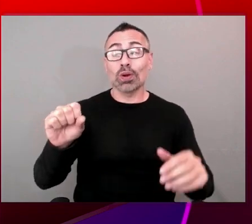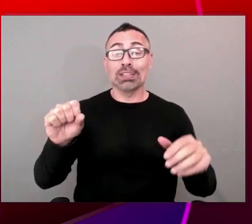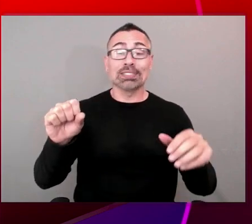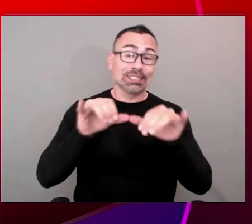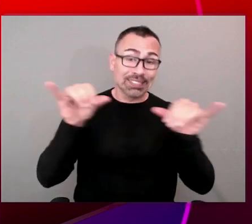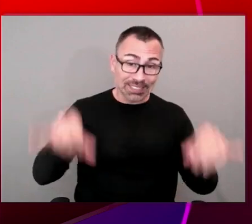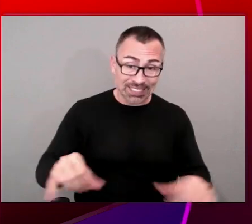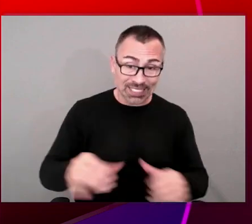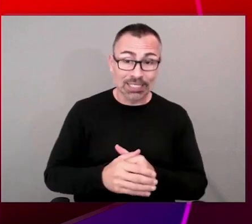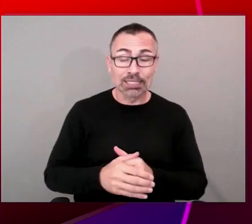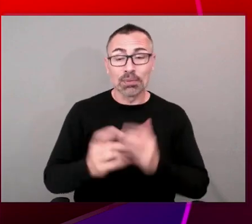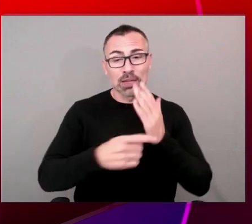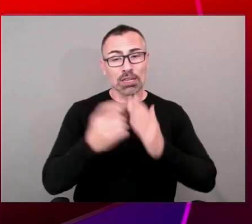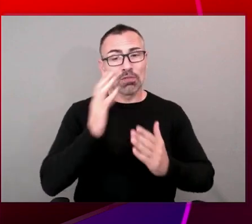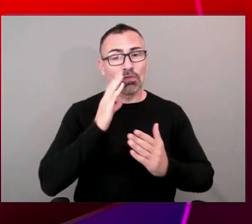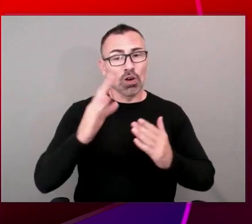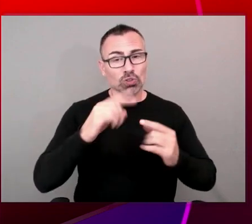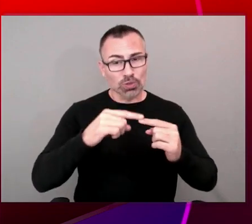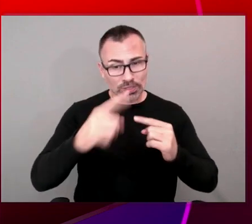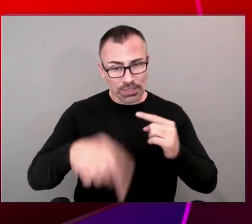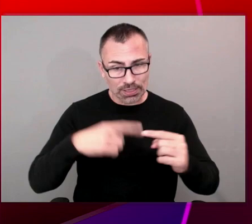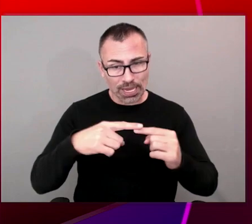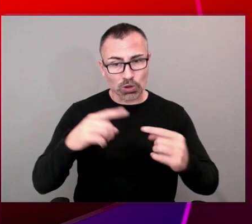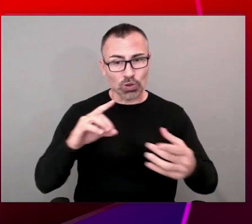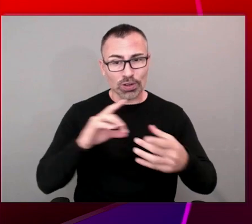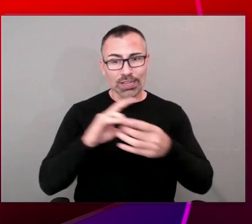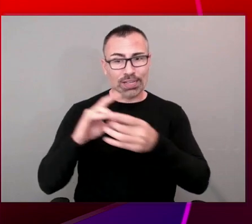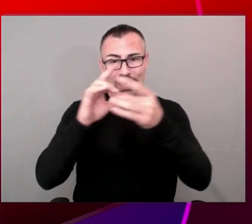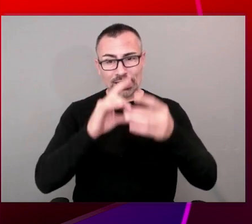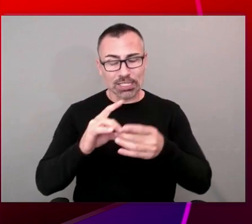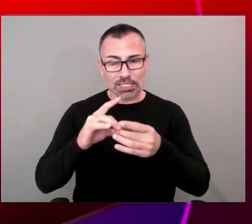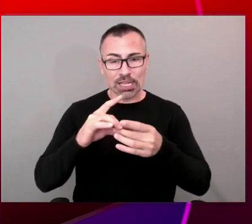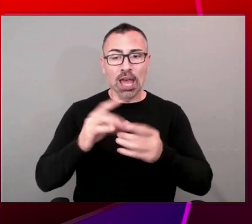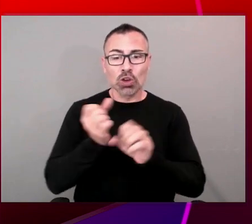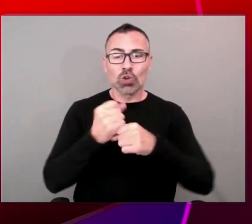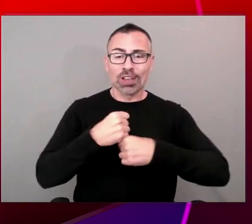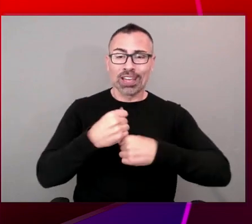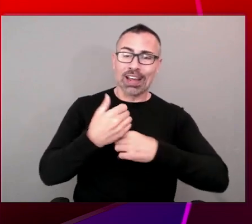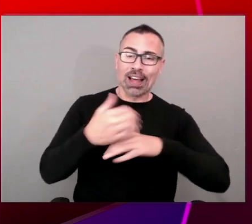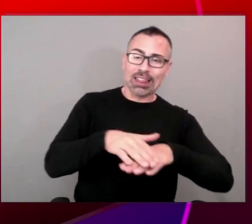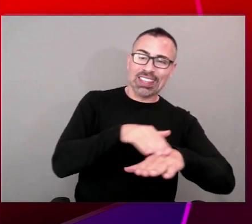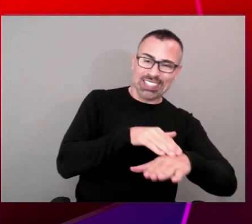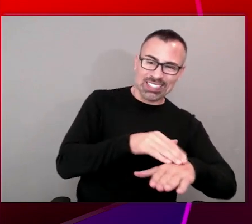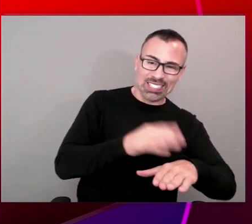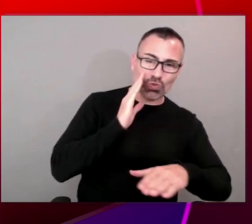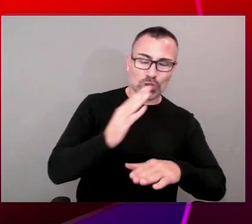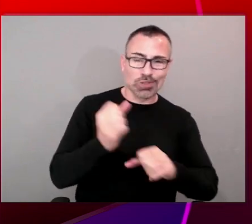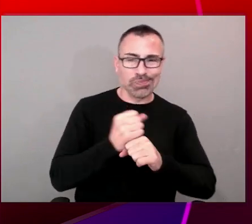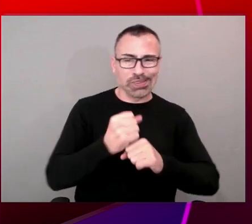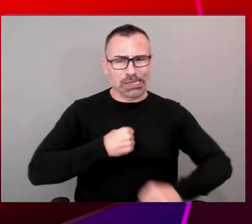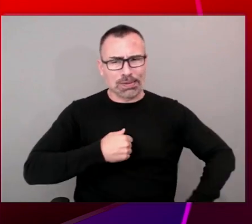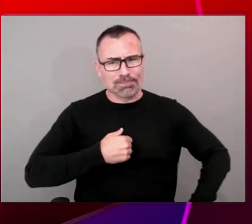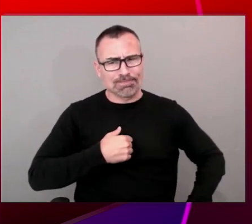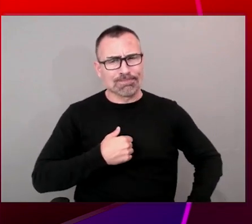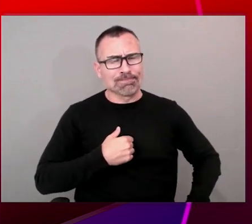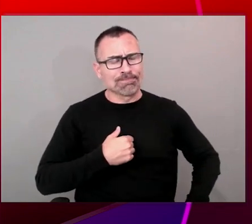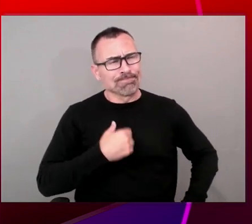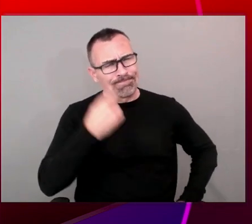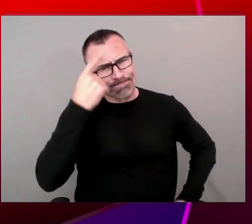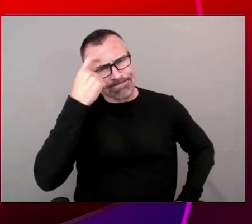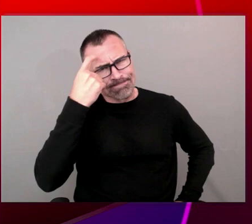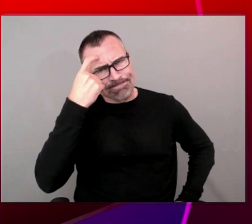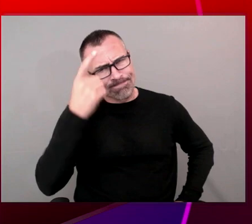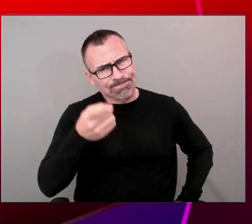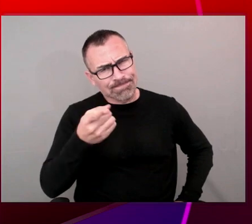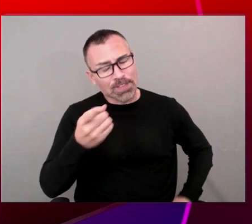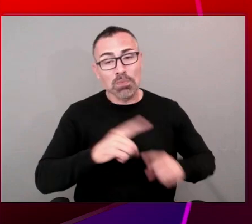and trigger DNS lookup latencies, which can cause a head scratcher. But applying the right configuration at the right location gives